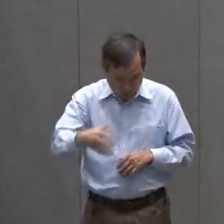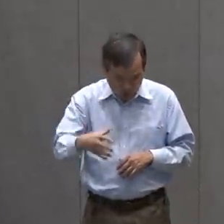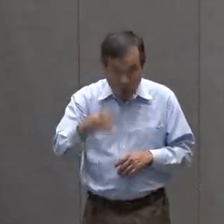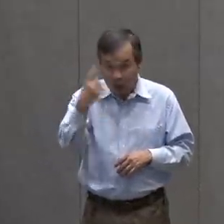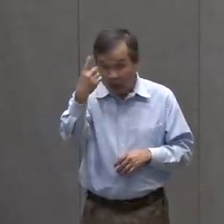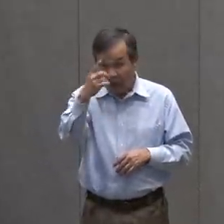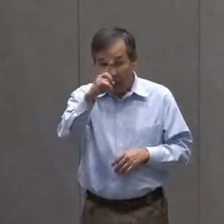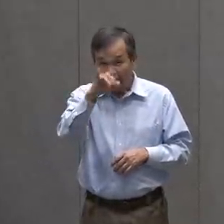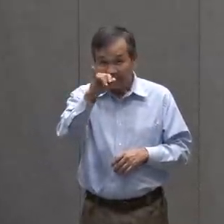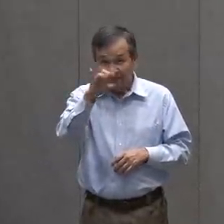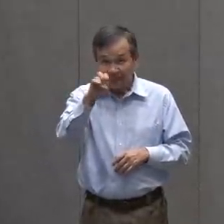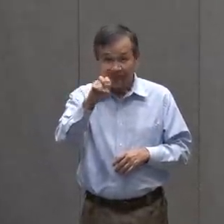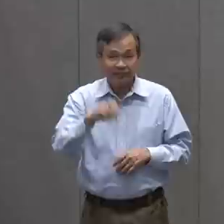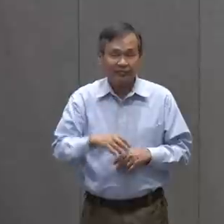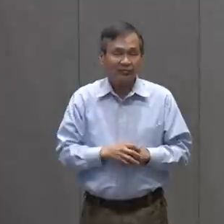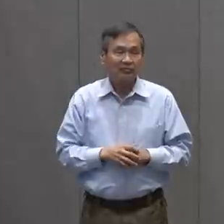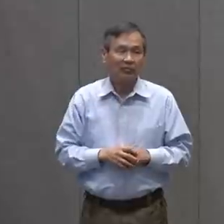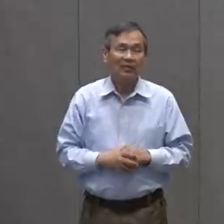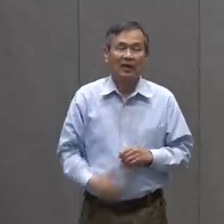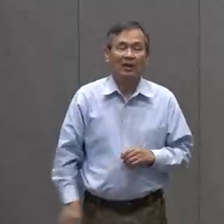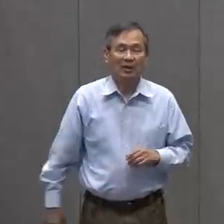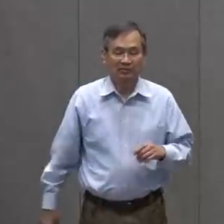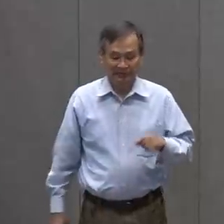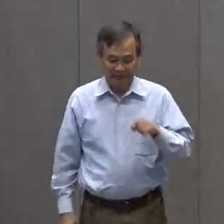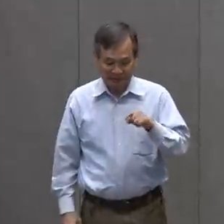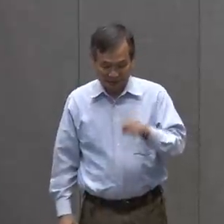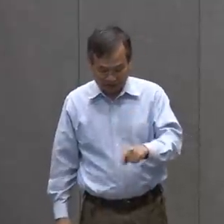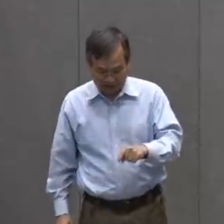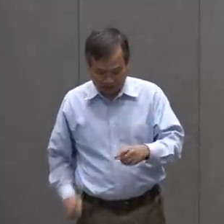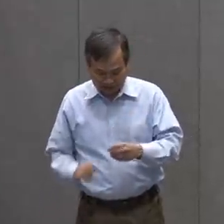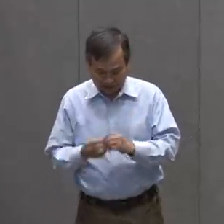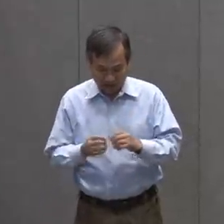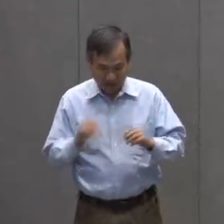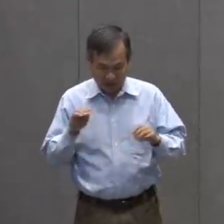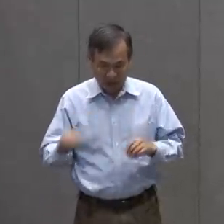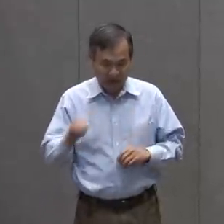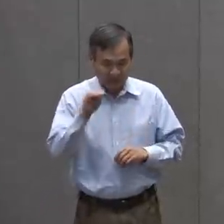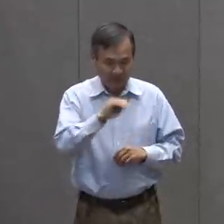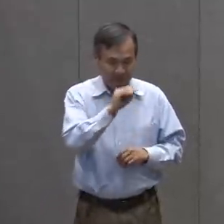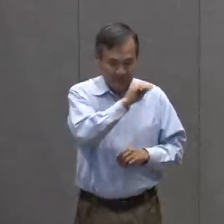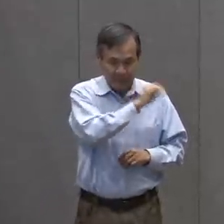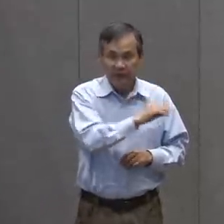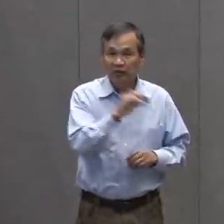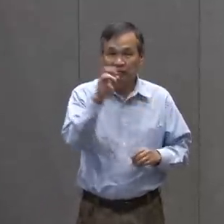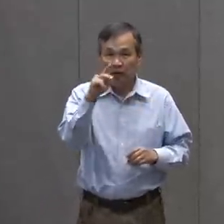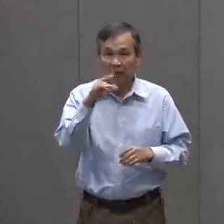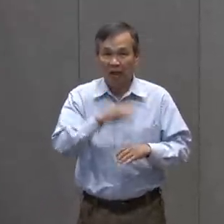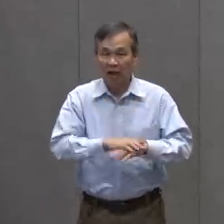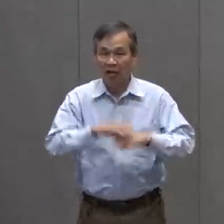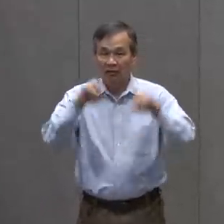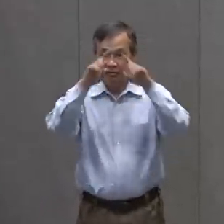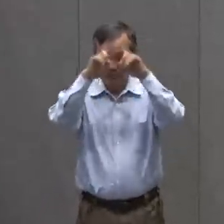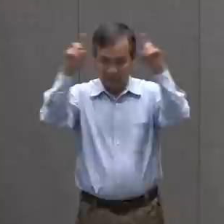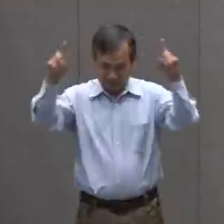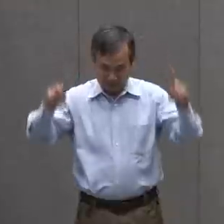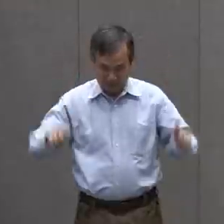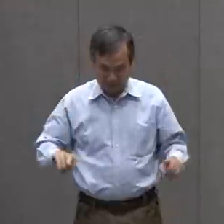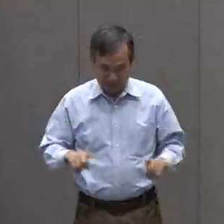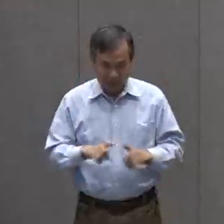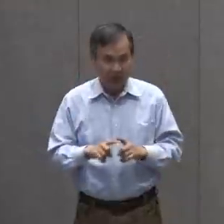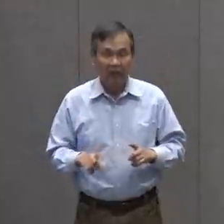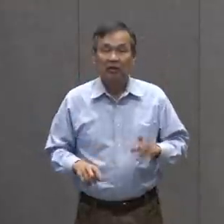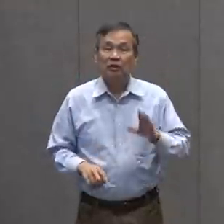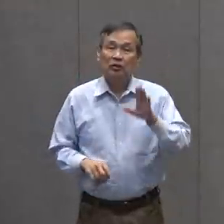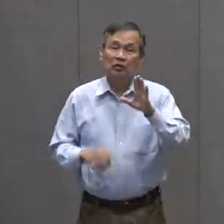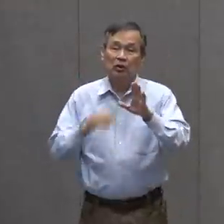die, and that die is going to be the number that we are able to move on our game board. Now, the game board that you're going to have